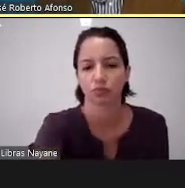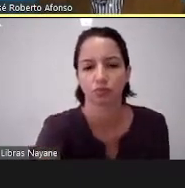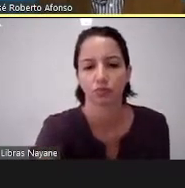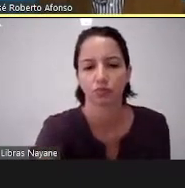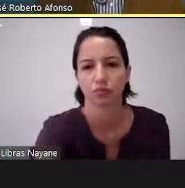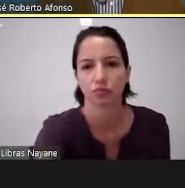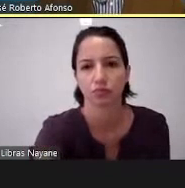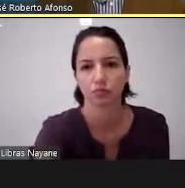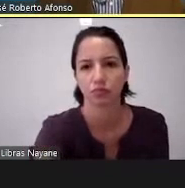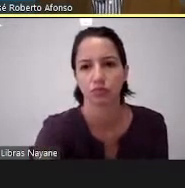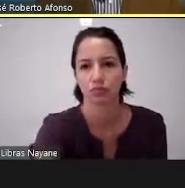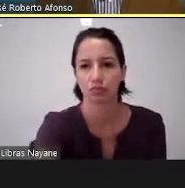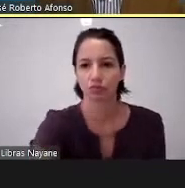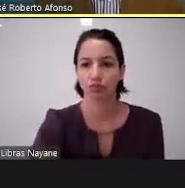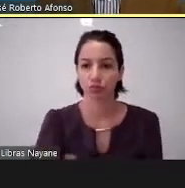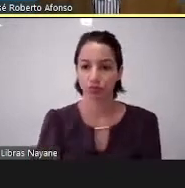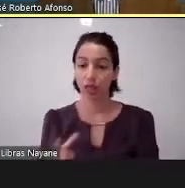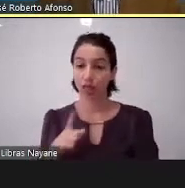reallocation. We have data